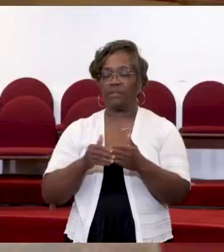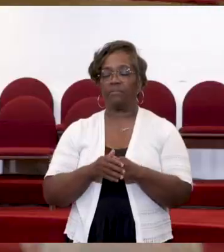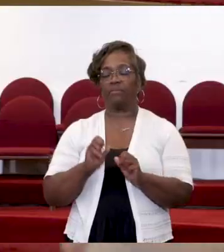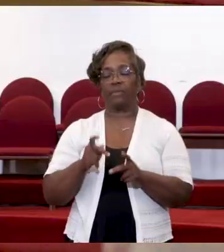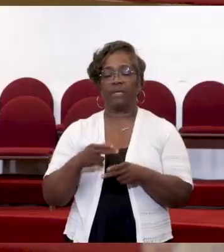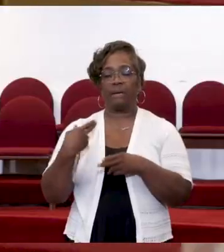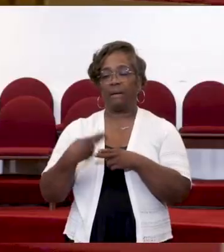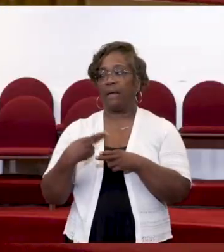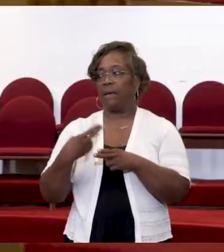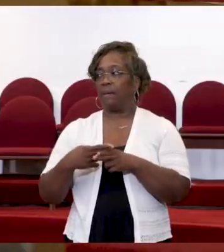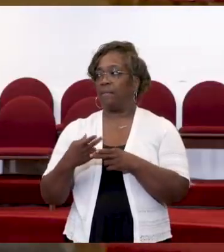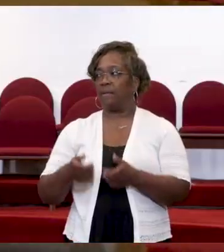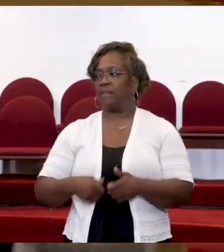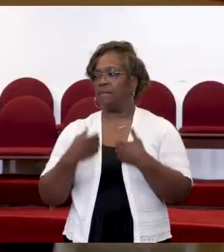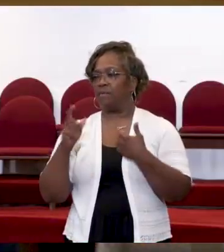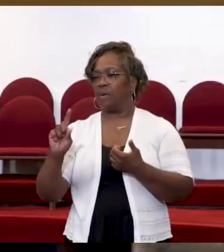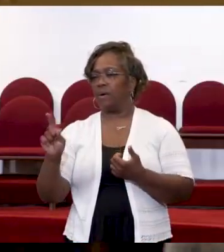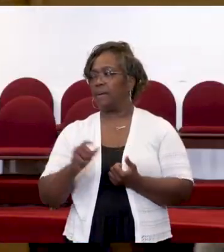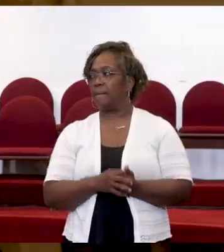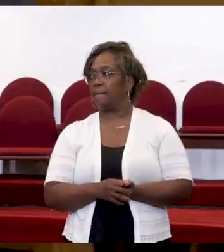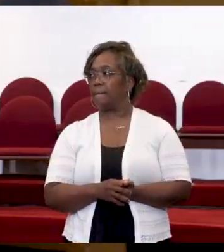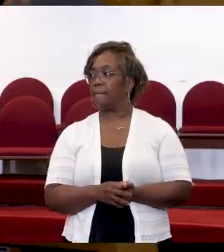name and what neighborhood you're from.